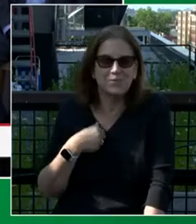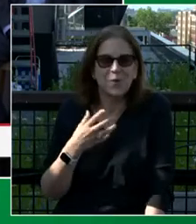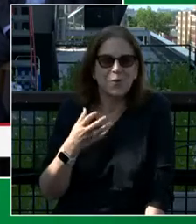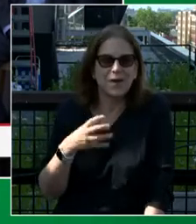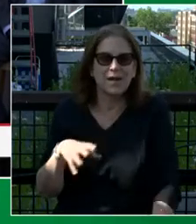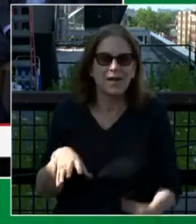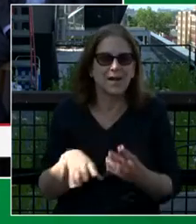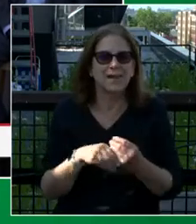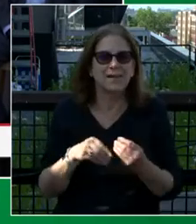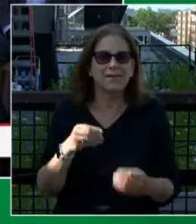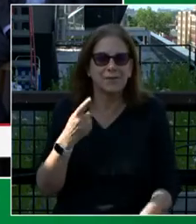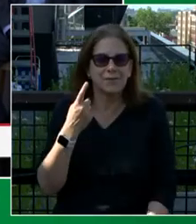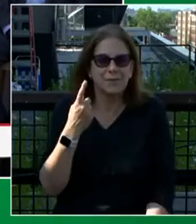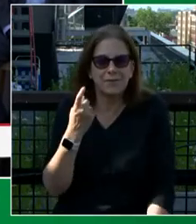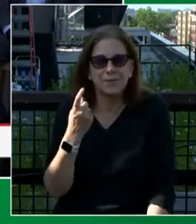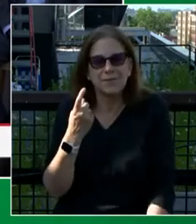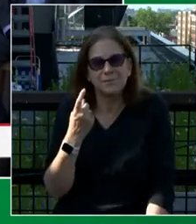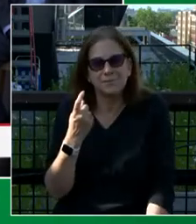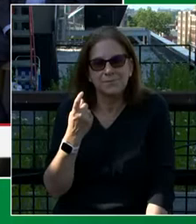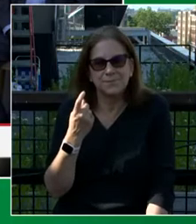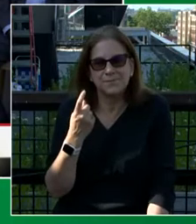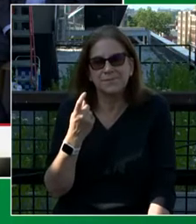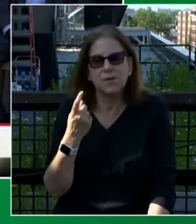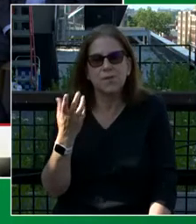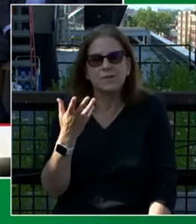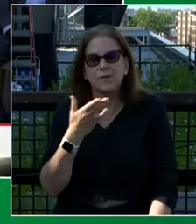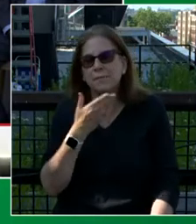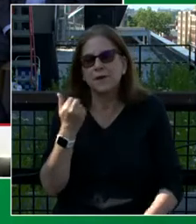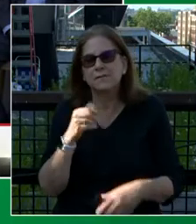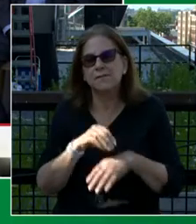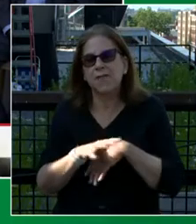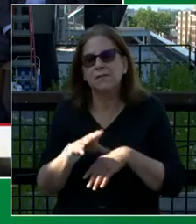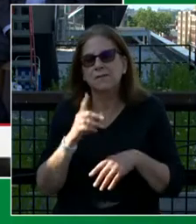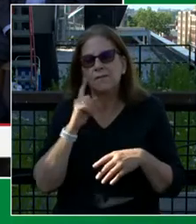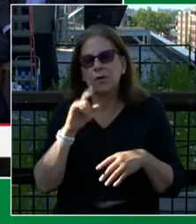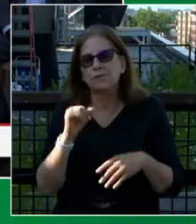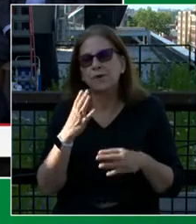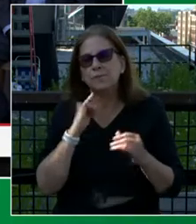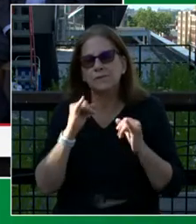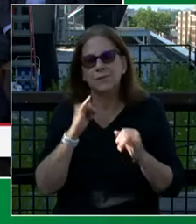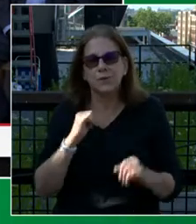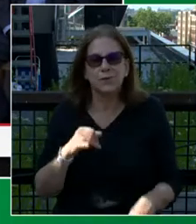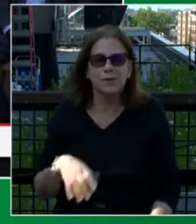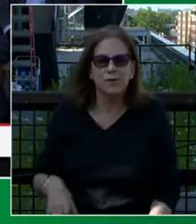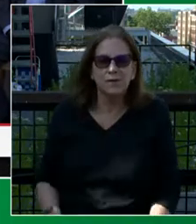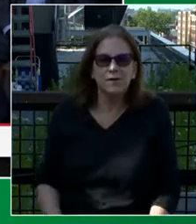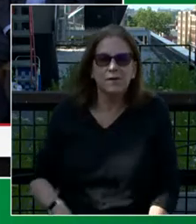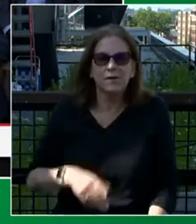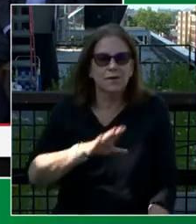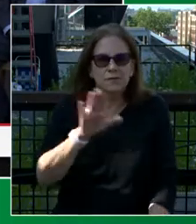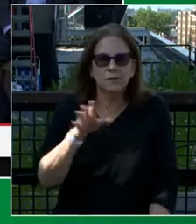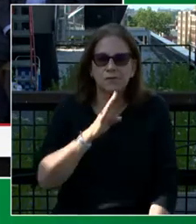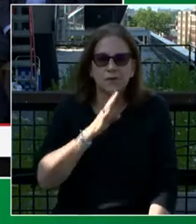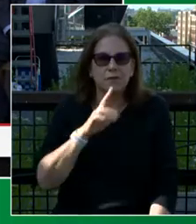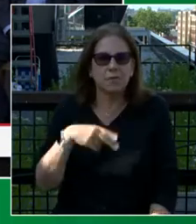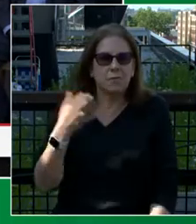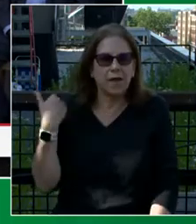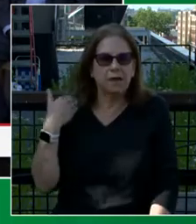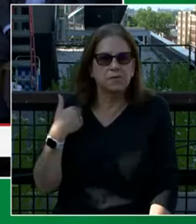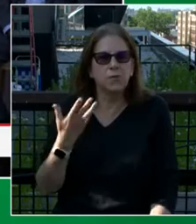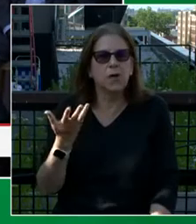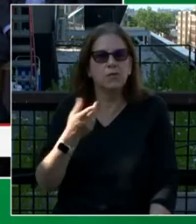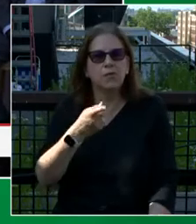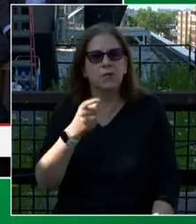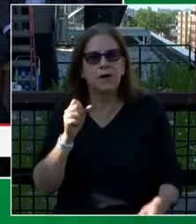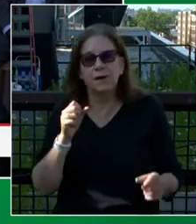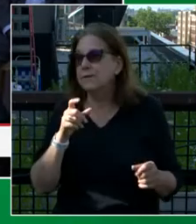when you go into a job interview, don't just tell people what you've done. Tell them what you could do for them, right? Tell the employer what you could do for them, and I think that's important.